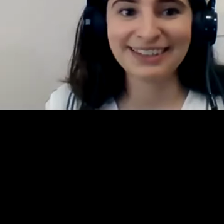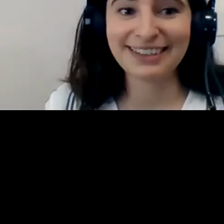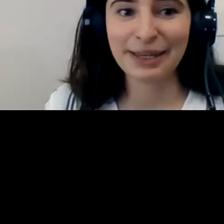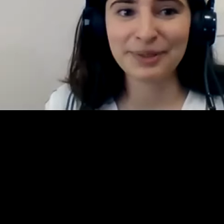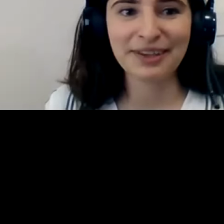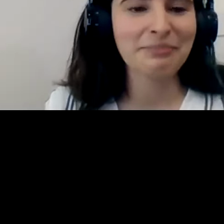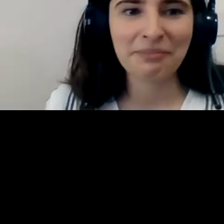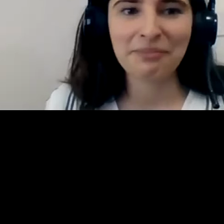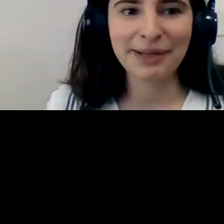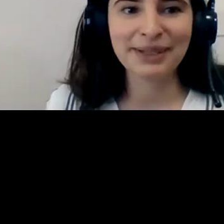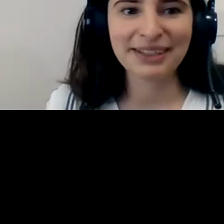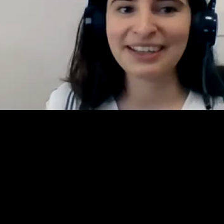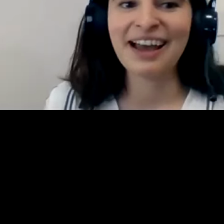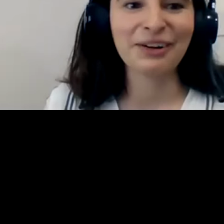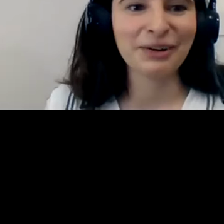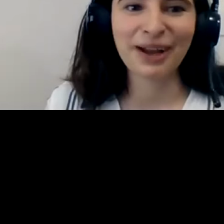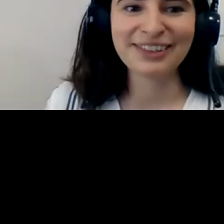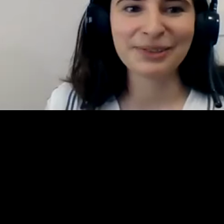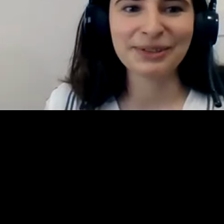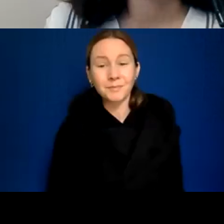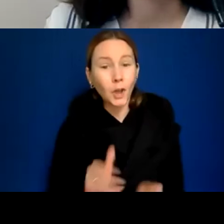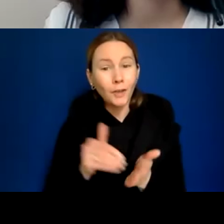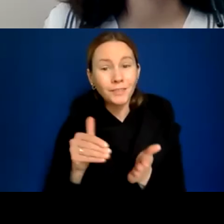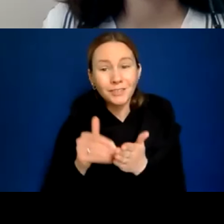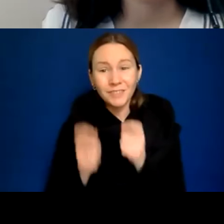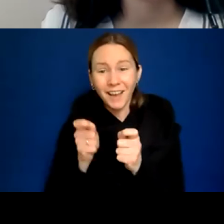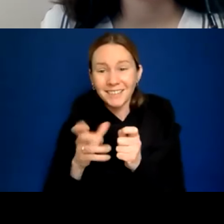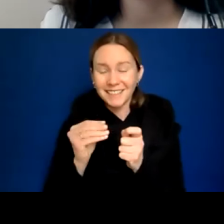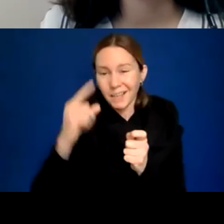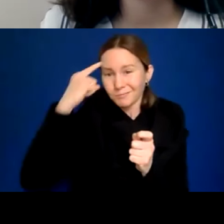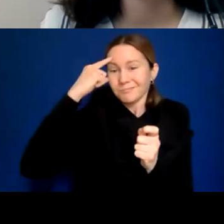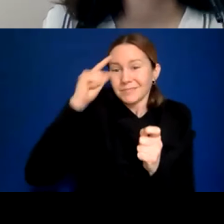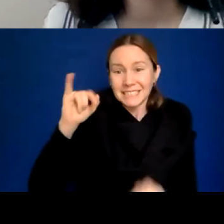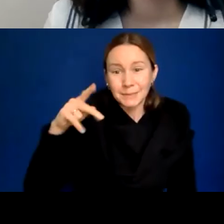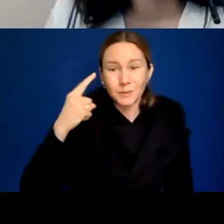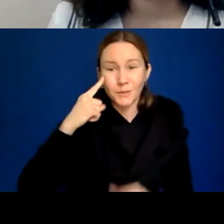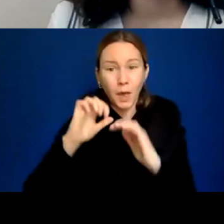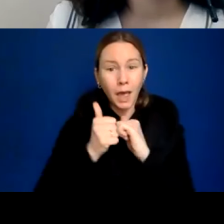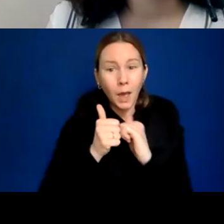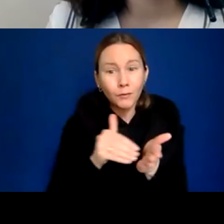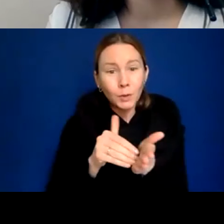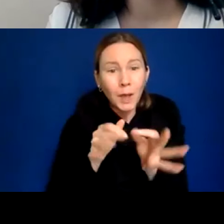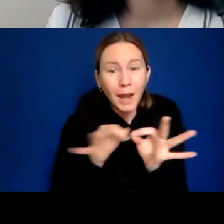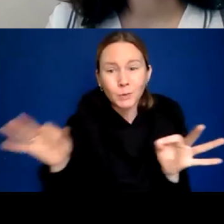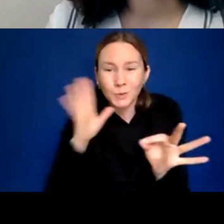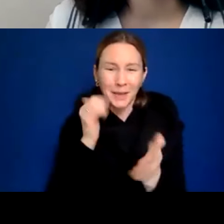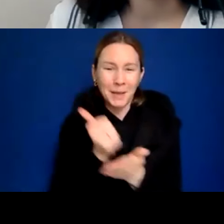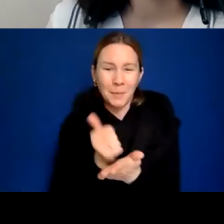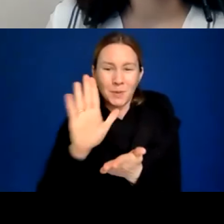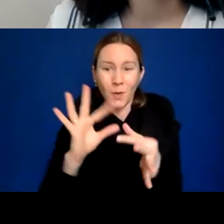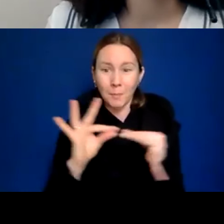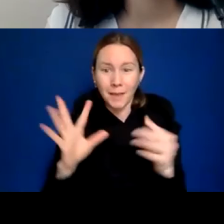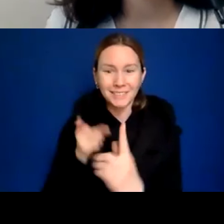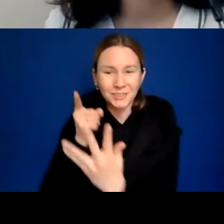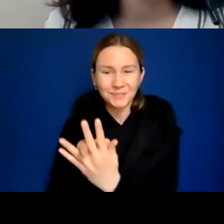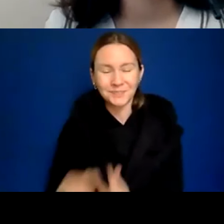in mind these tips might be a good way to get your message across. That being said, if you know that the